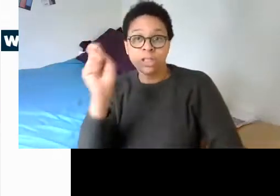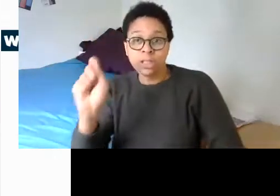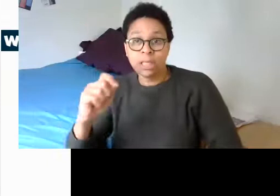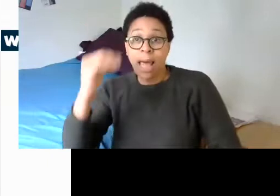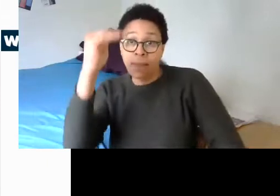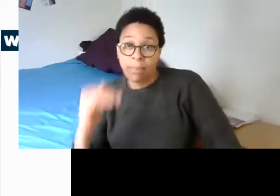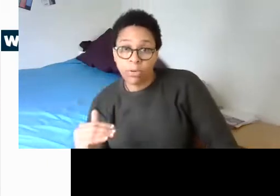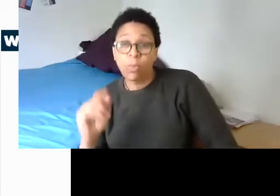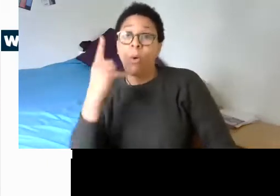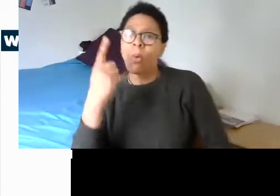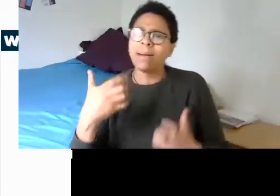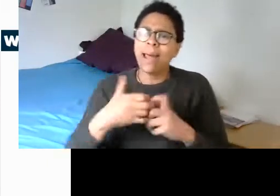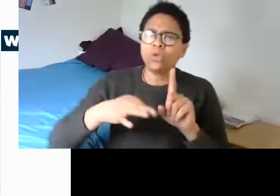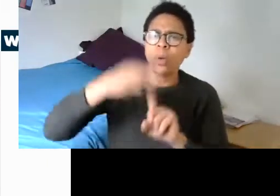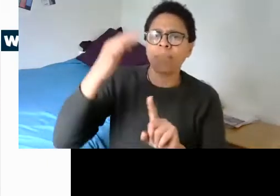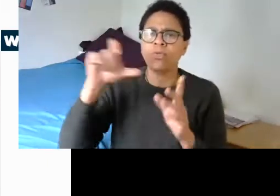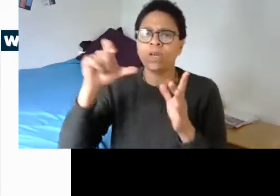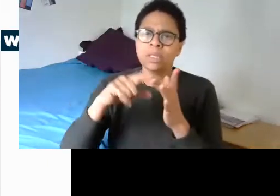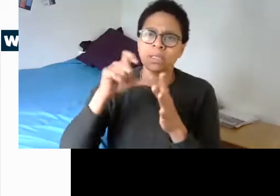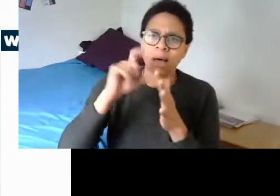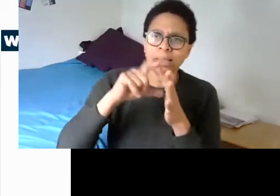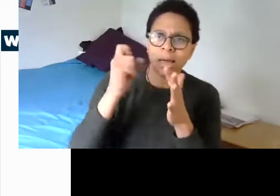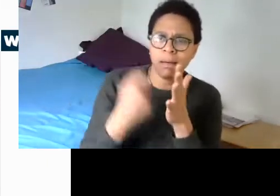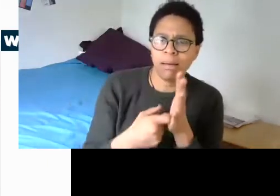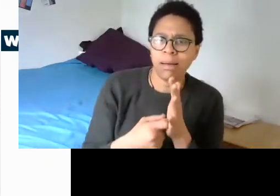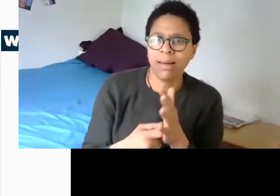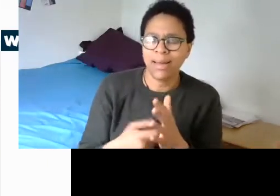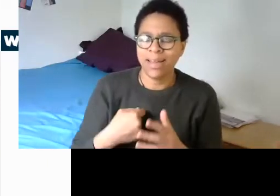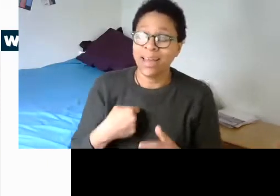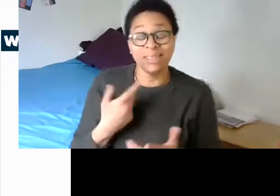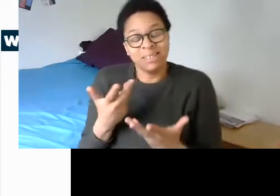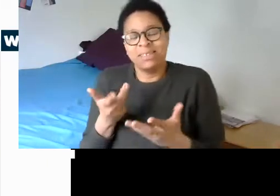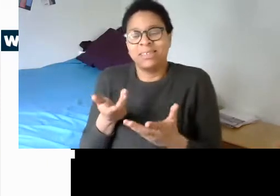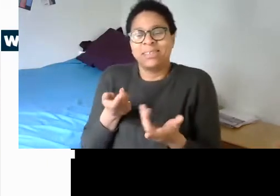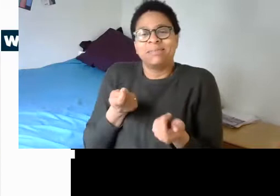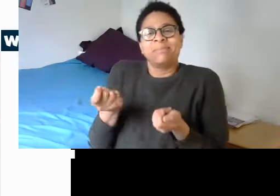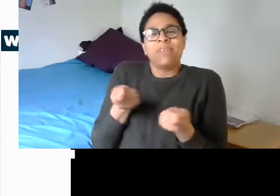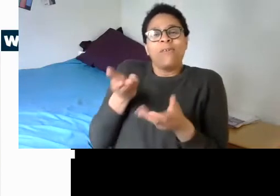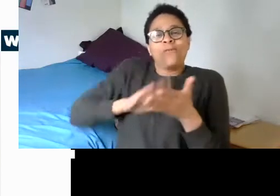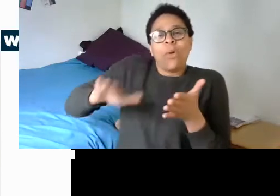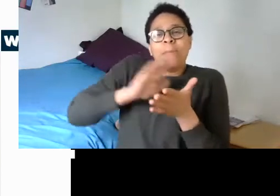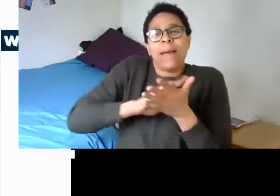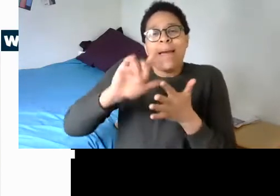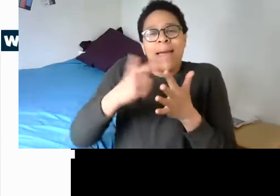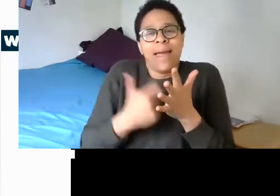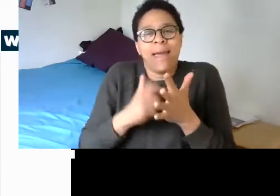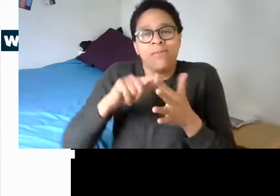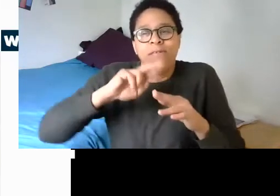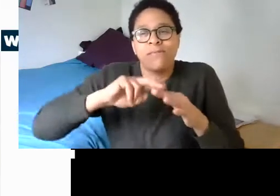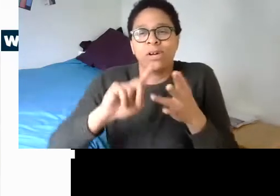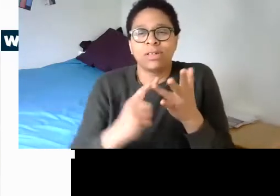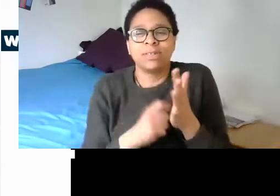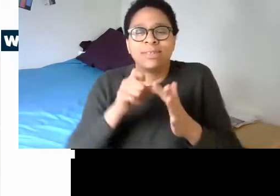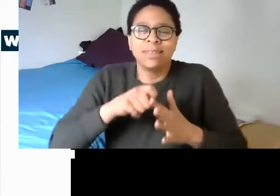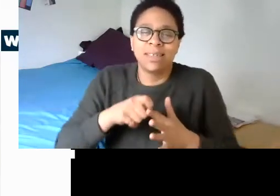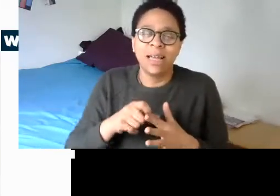improving cider, and as I quote, as practiced by the Herefordshire artists, and one for making beer, wine,